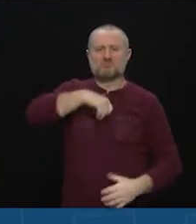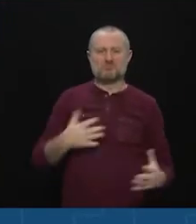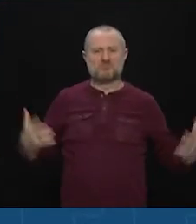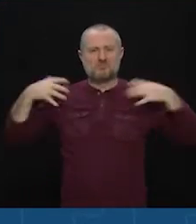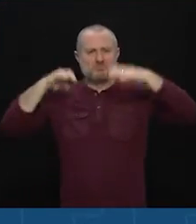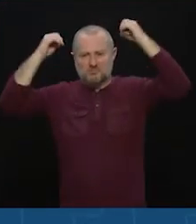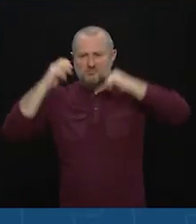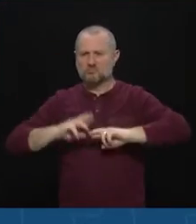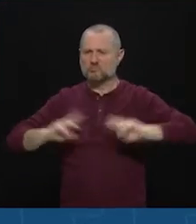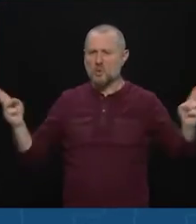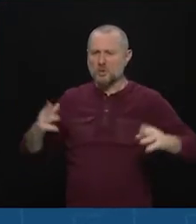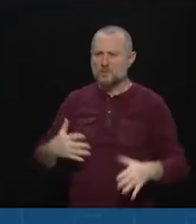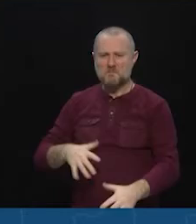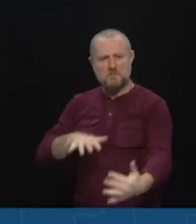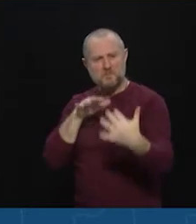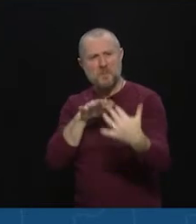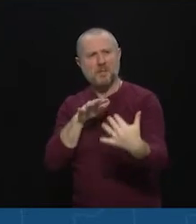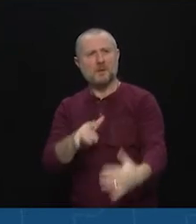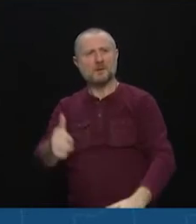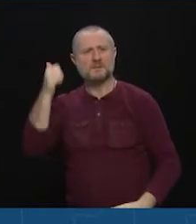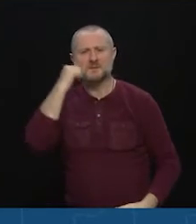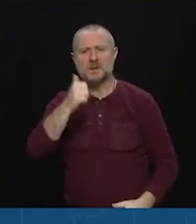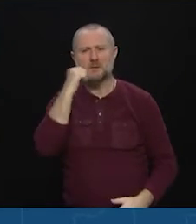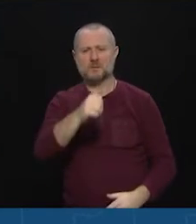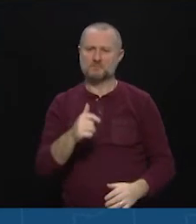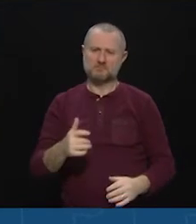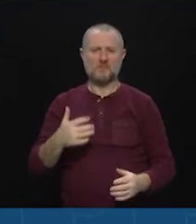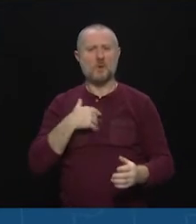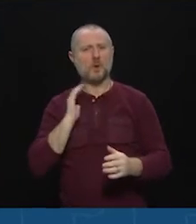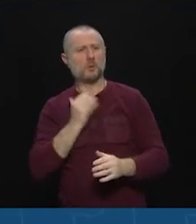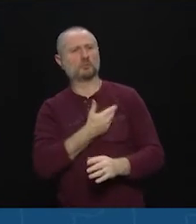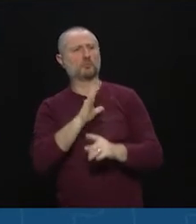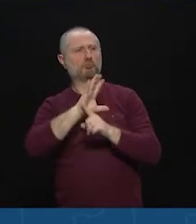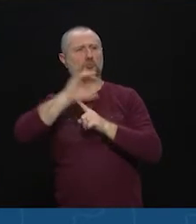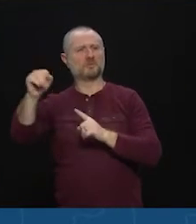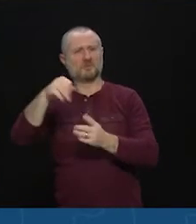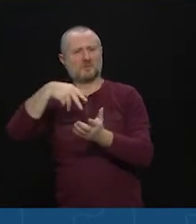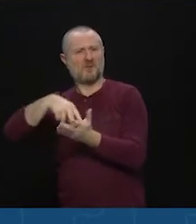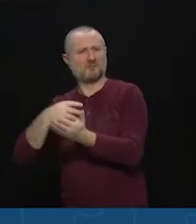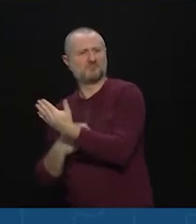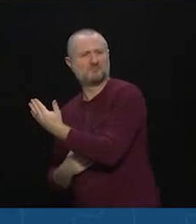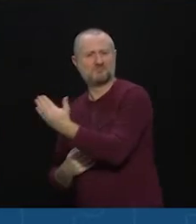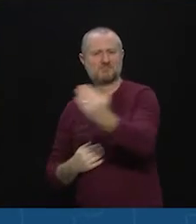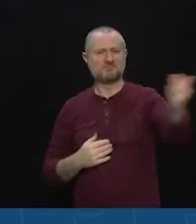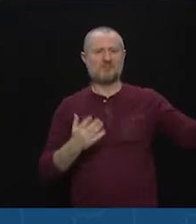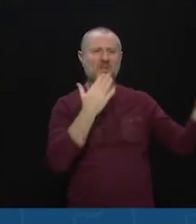battle. Ladies and gentlemen, these are our incredible first responders, and I want to thank them for all they do.